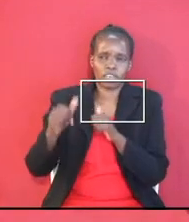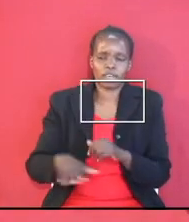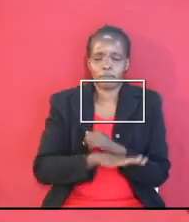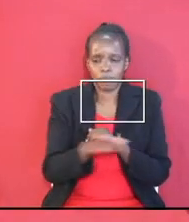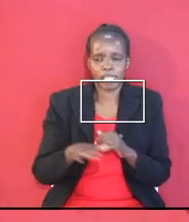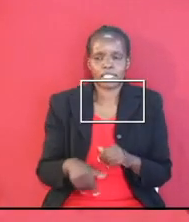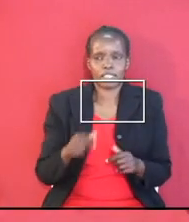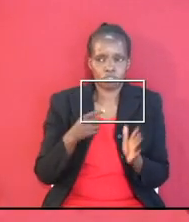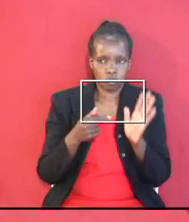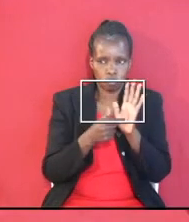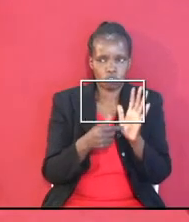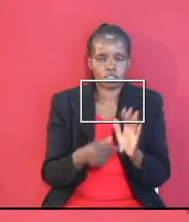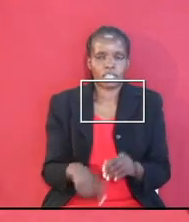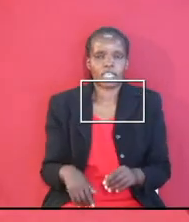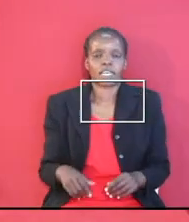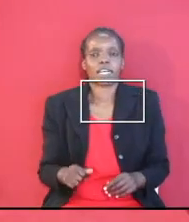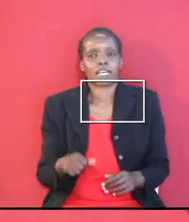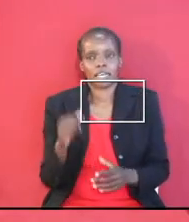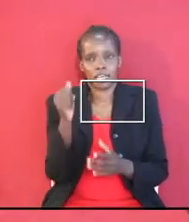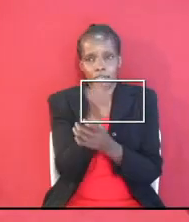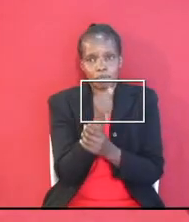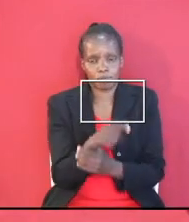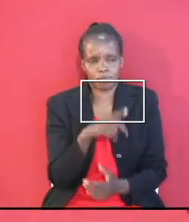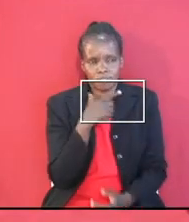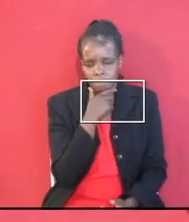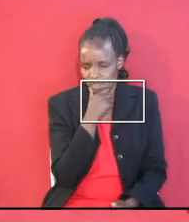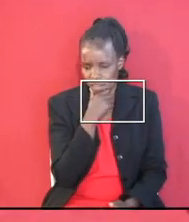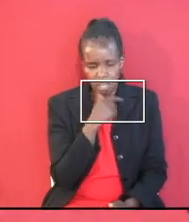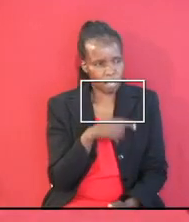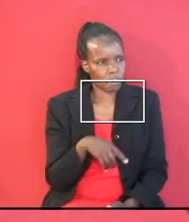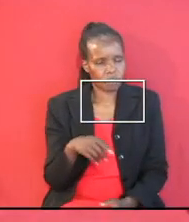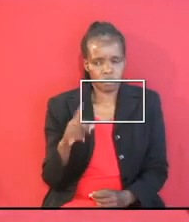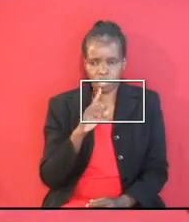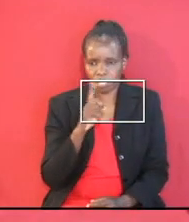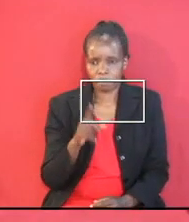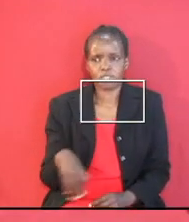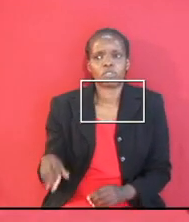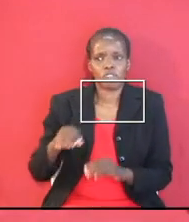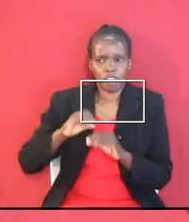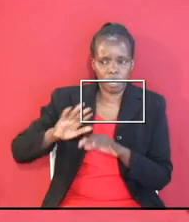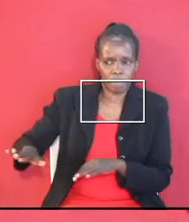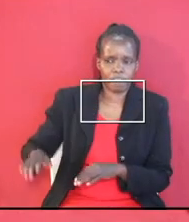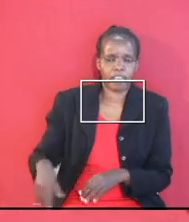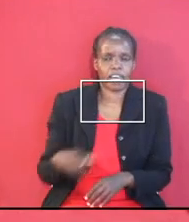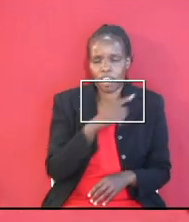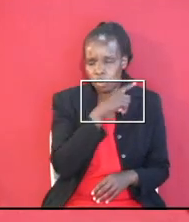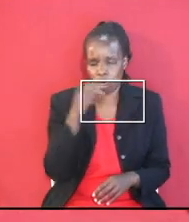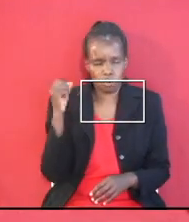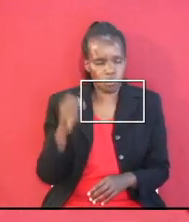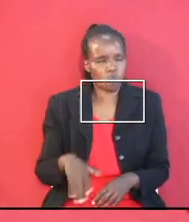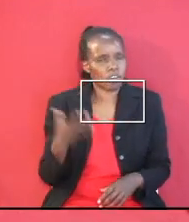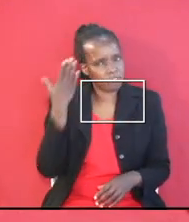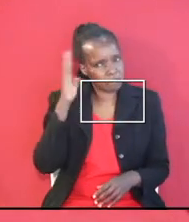you. Abraham was like, oh my God, you are telling me to live here to a place where I do not